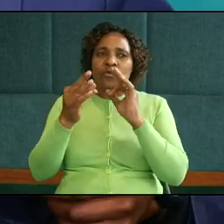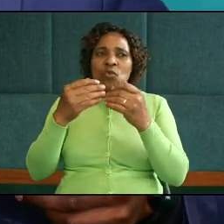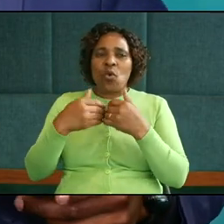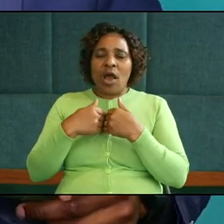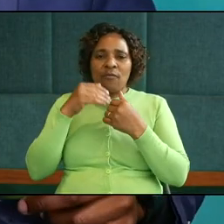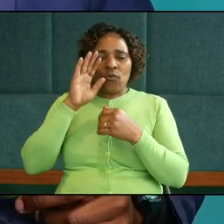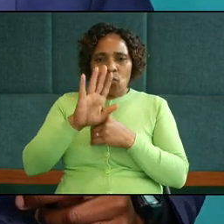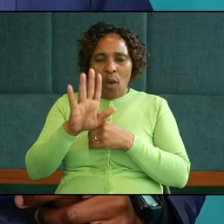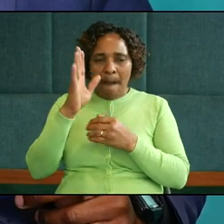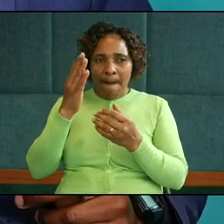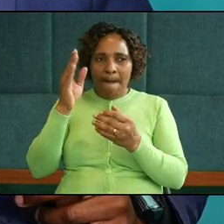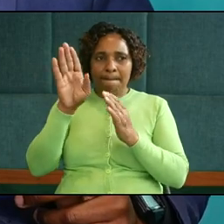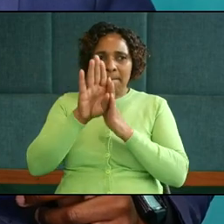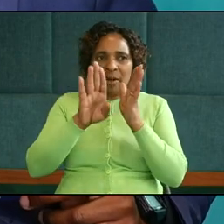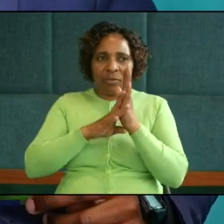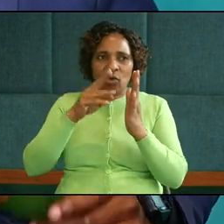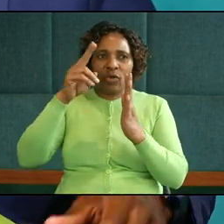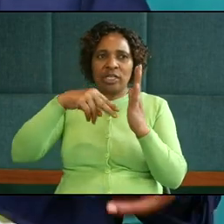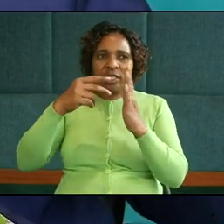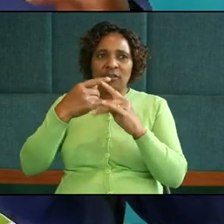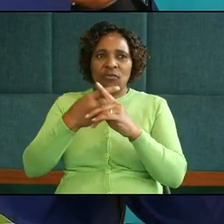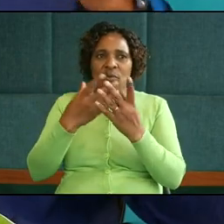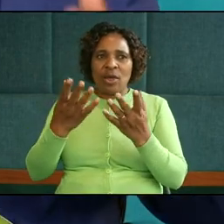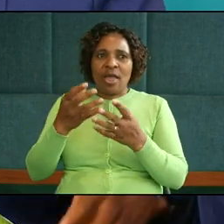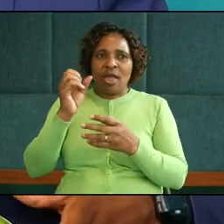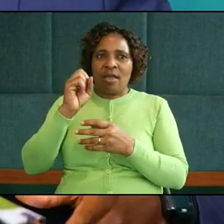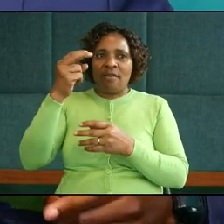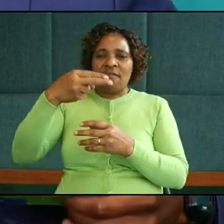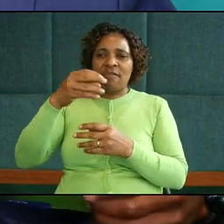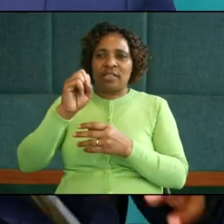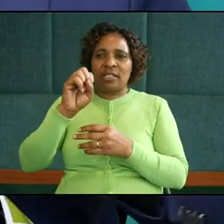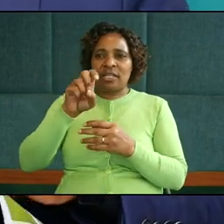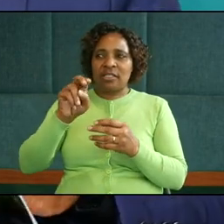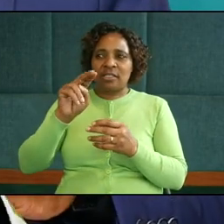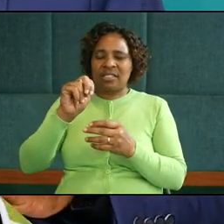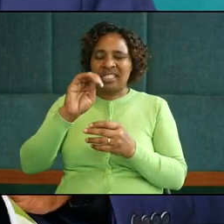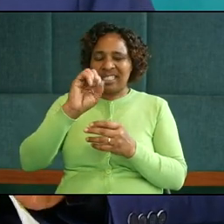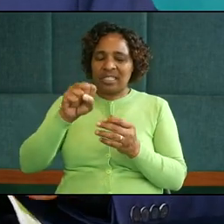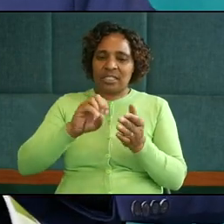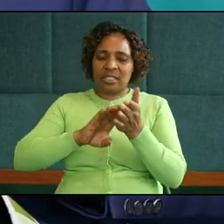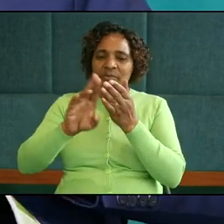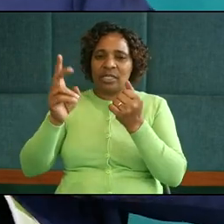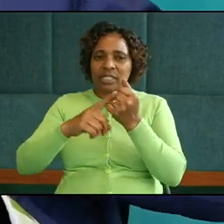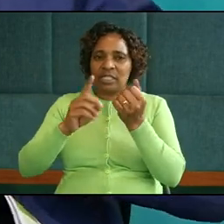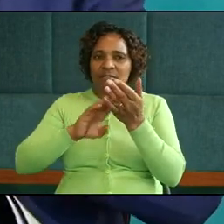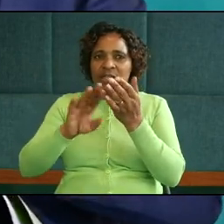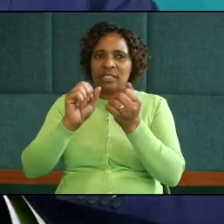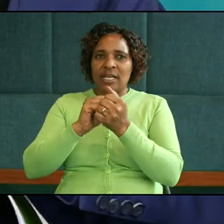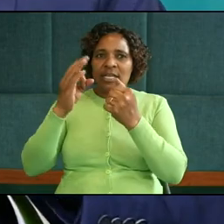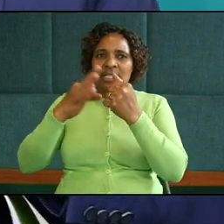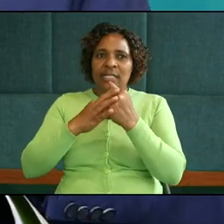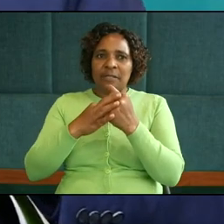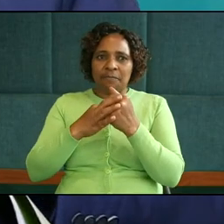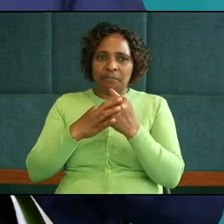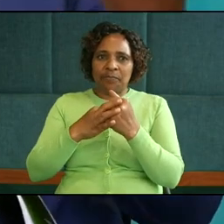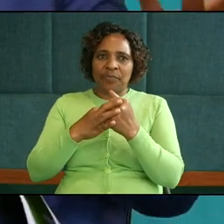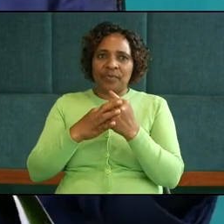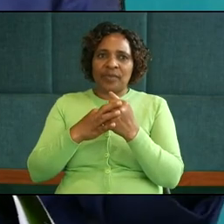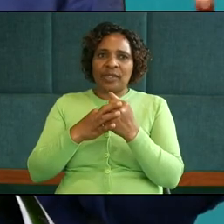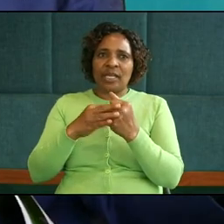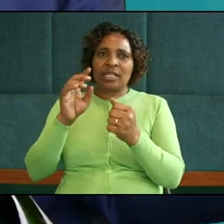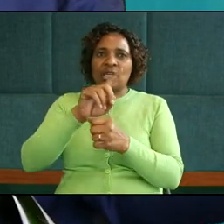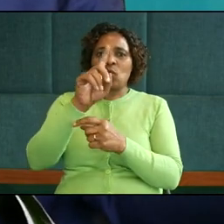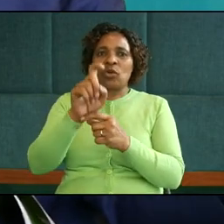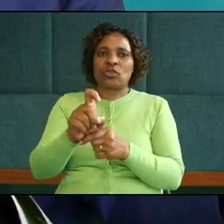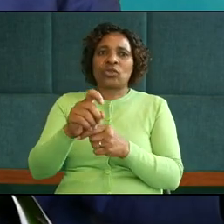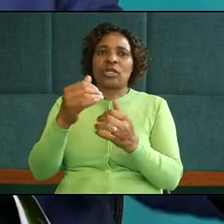if you have your Bible, if you can read for us from Ephesians chapter 6, verse 18. Ephesians chapter 6, verse 18. And the